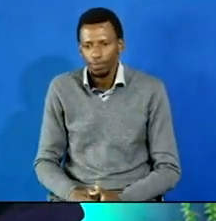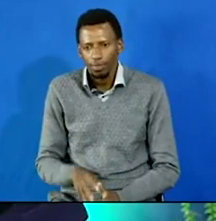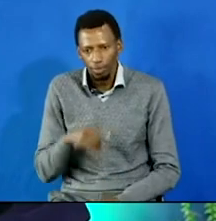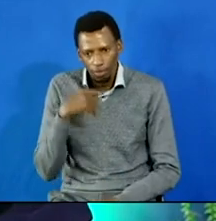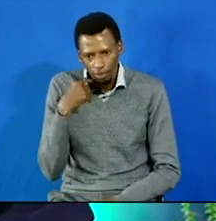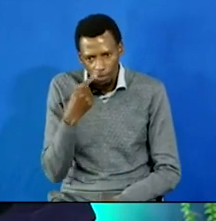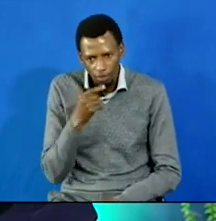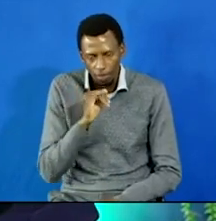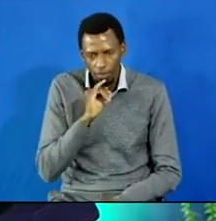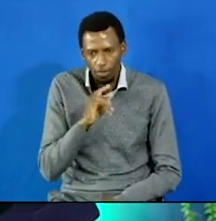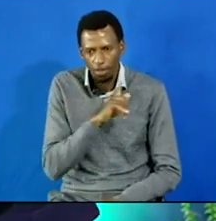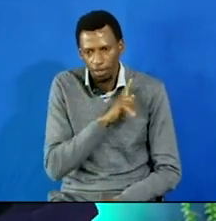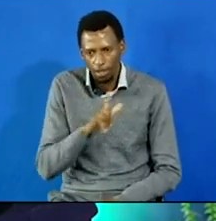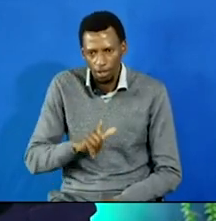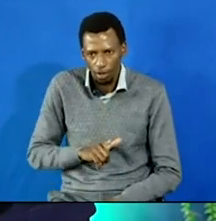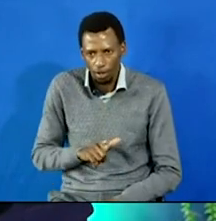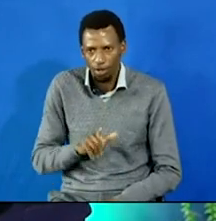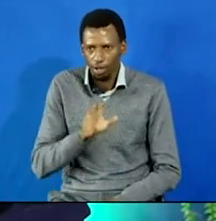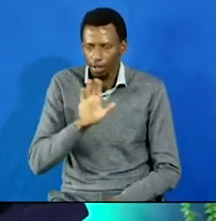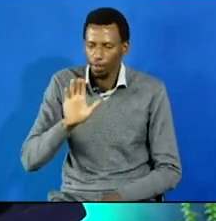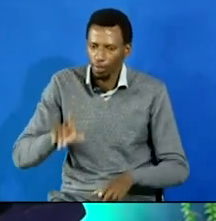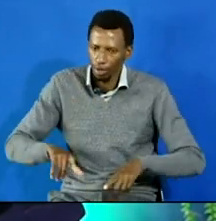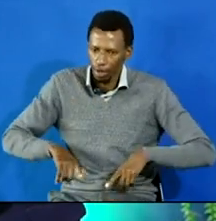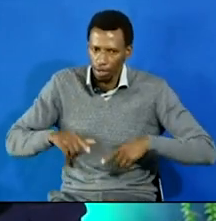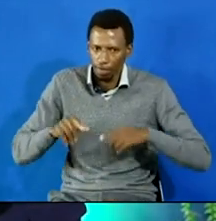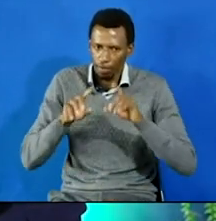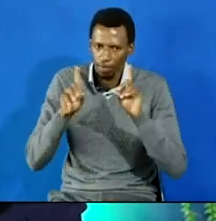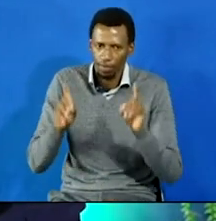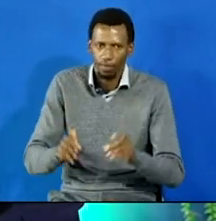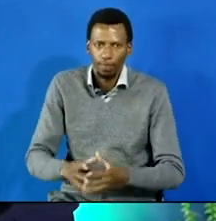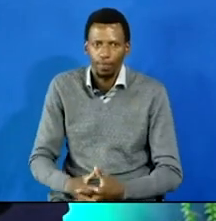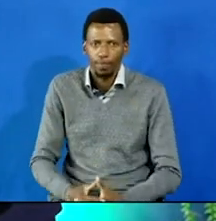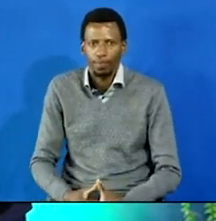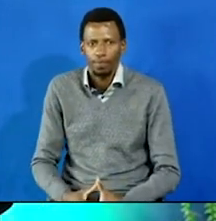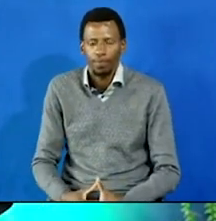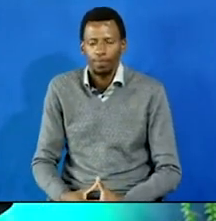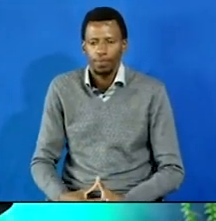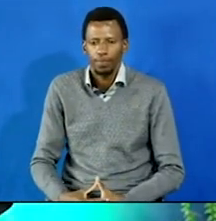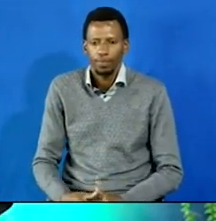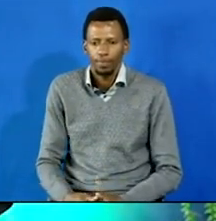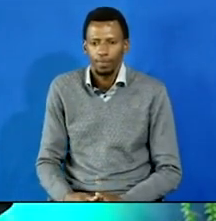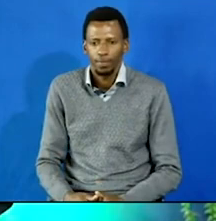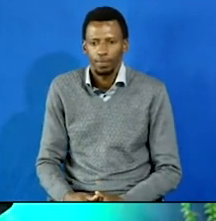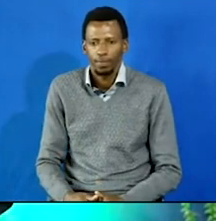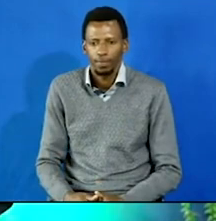Who is the Lord of your life?